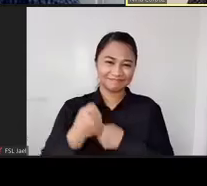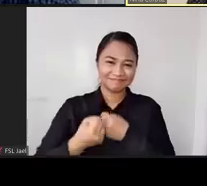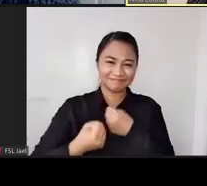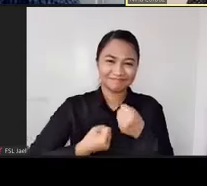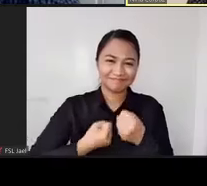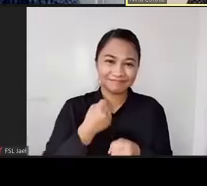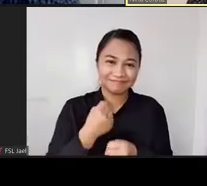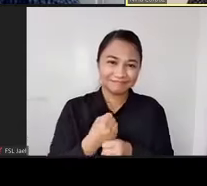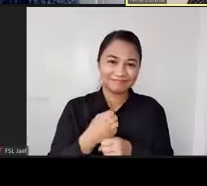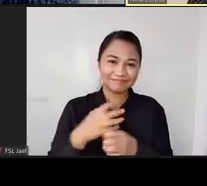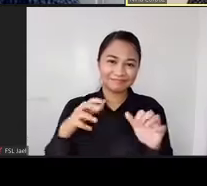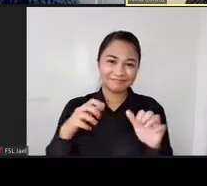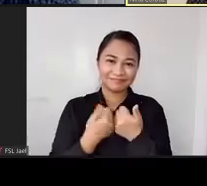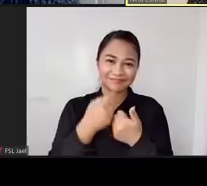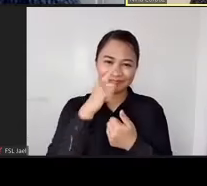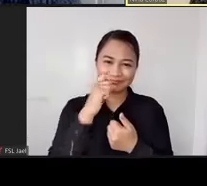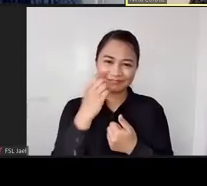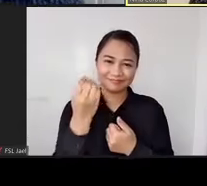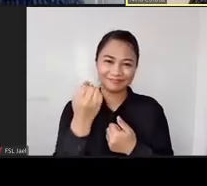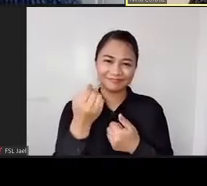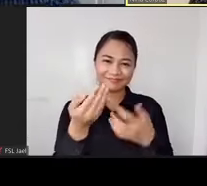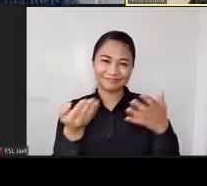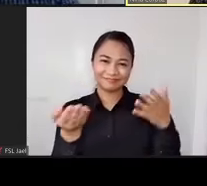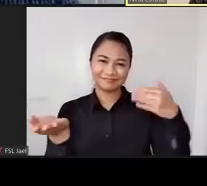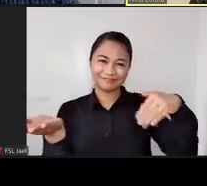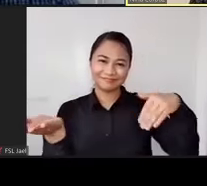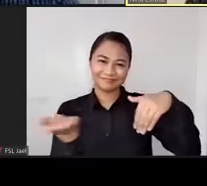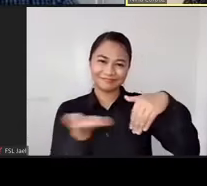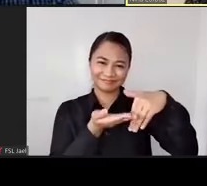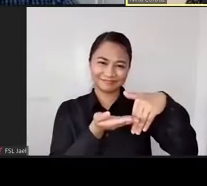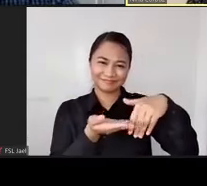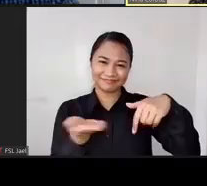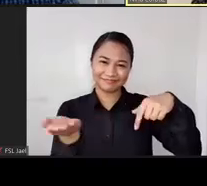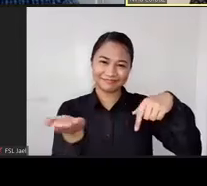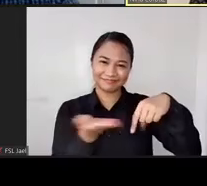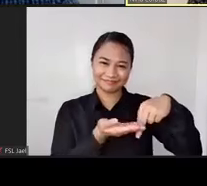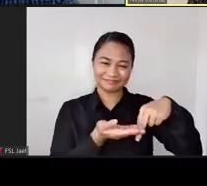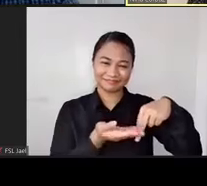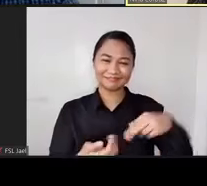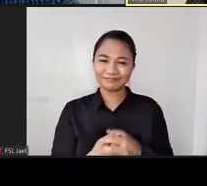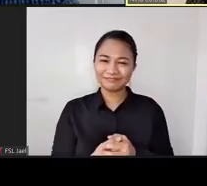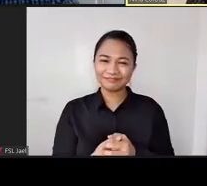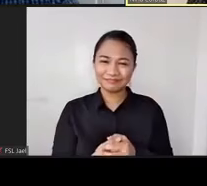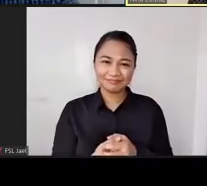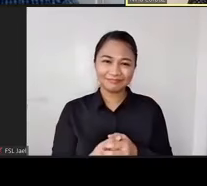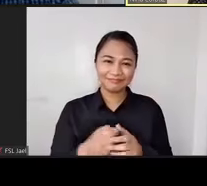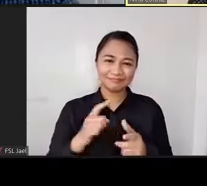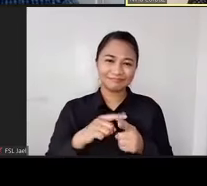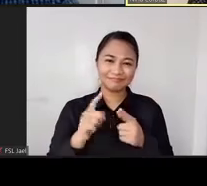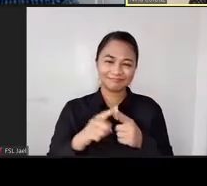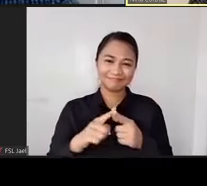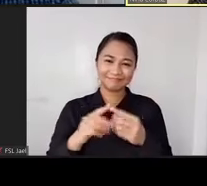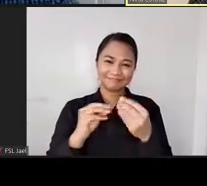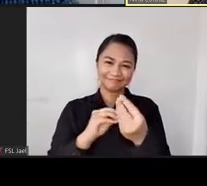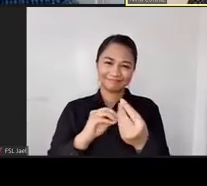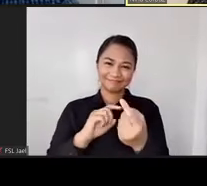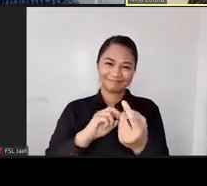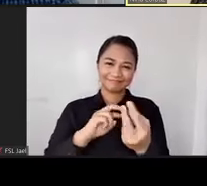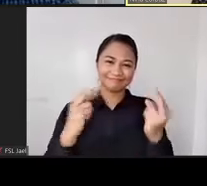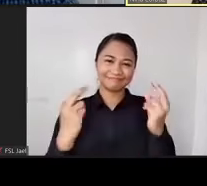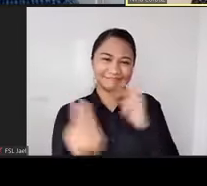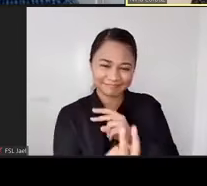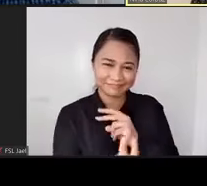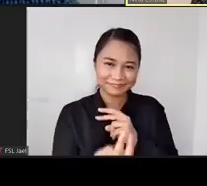his turning point as well, where he recognized the problem, accepted it, and faced his reality. He engaged in